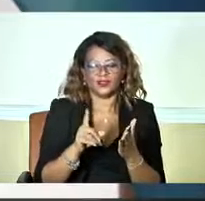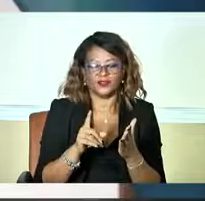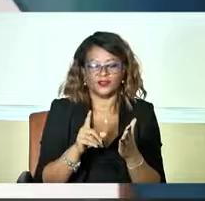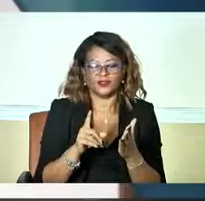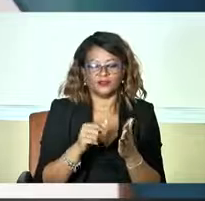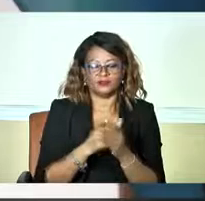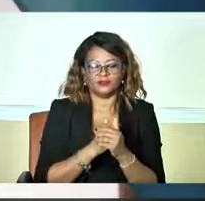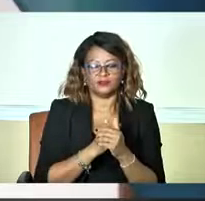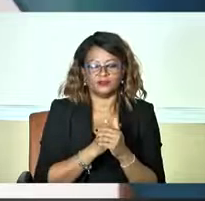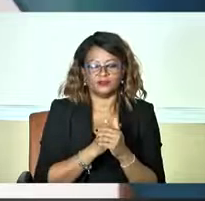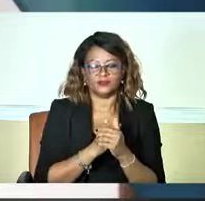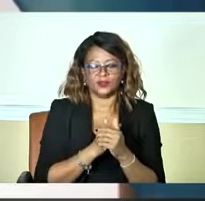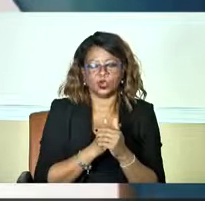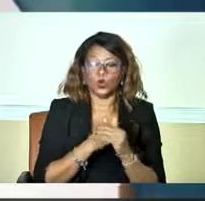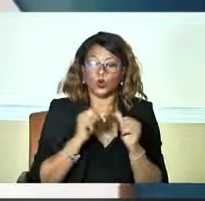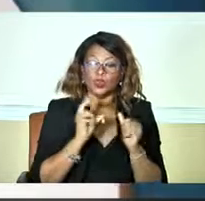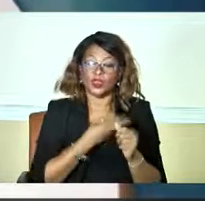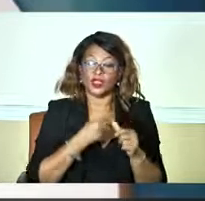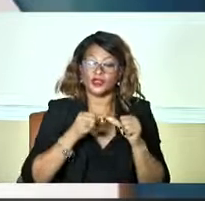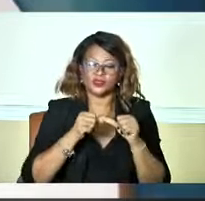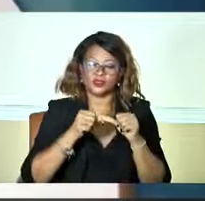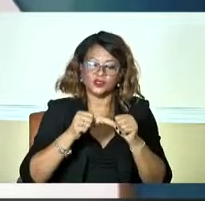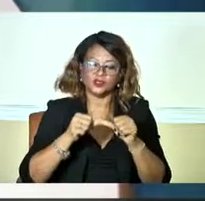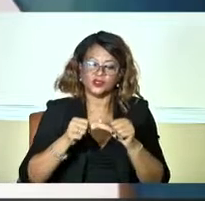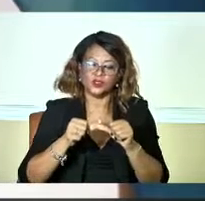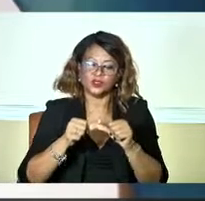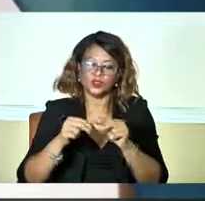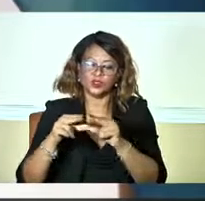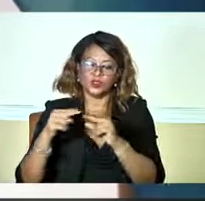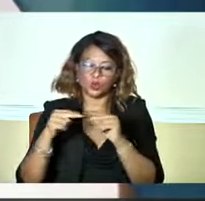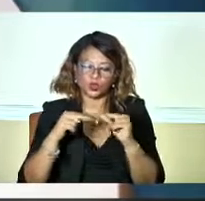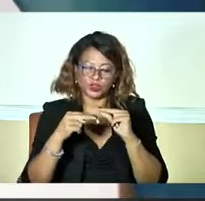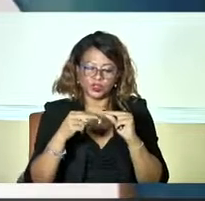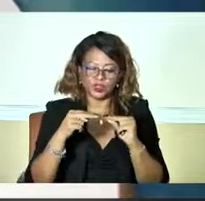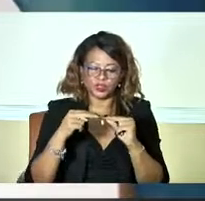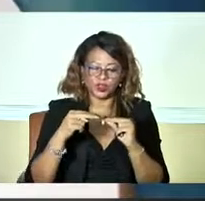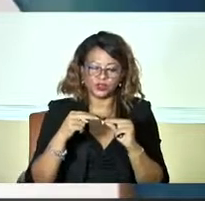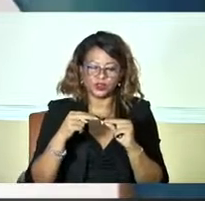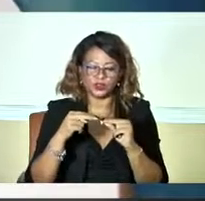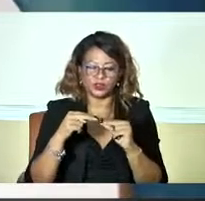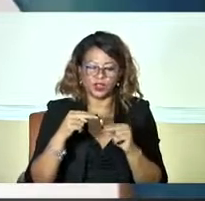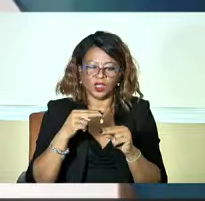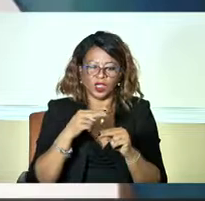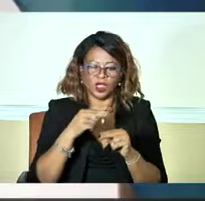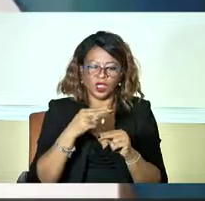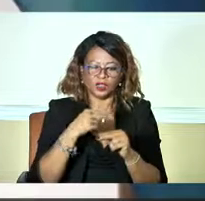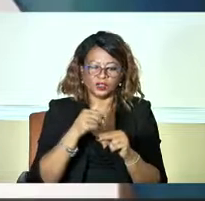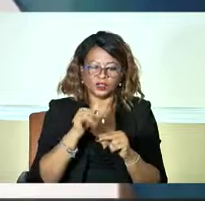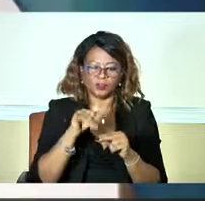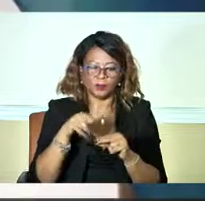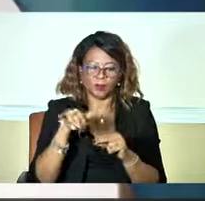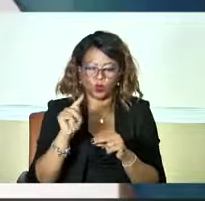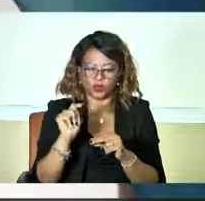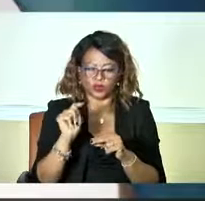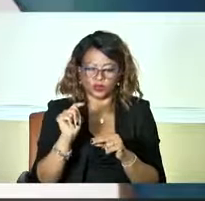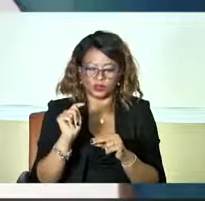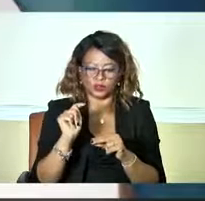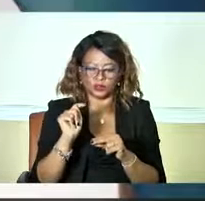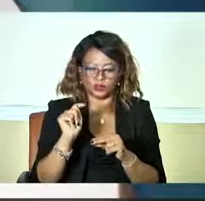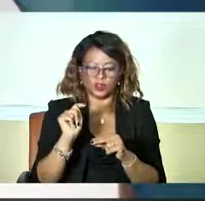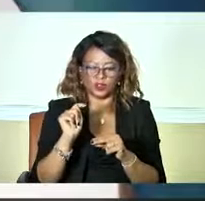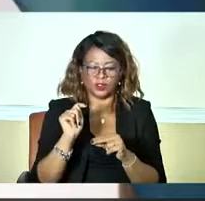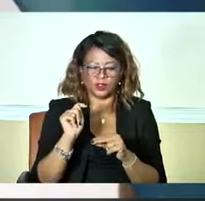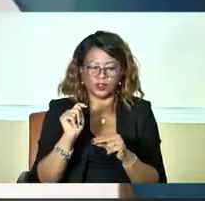said, we are continuing the negotiations with Hutchison Ports. Those we